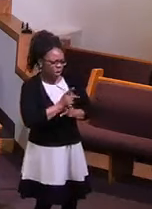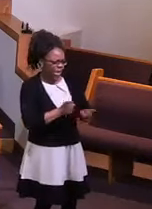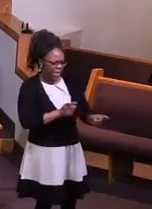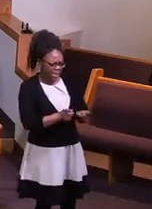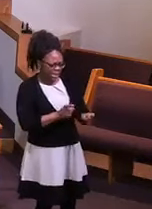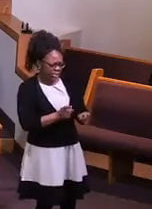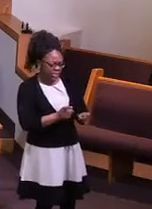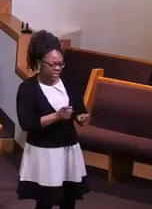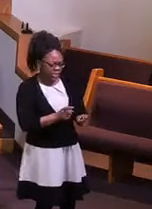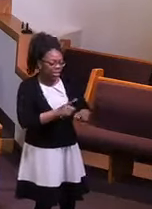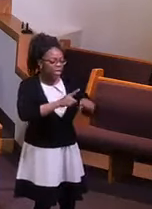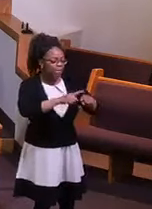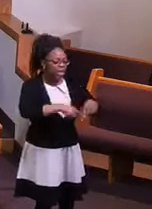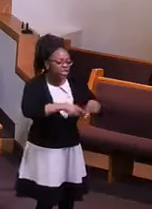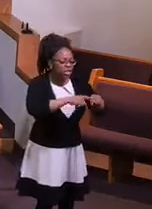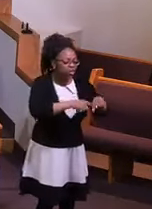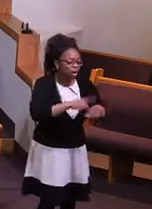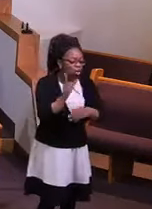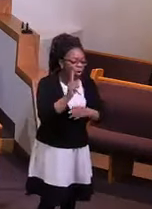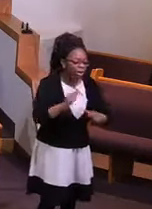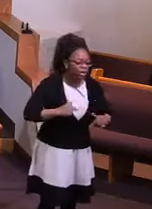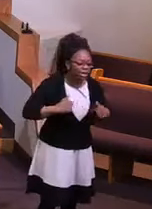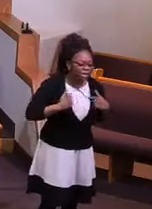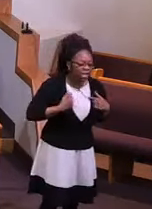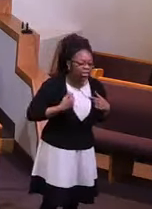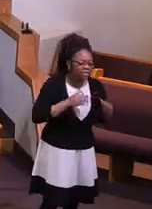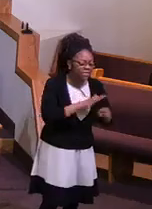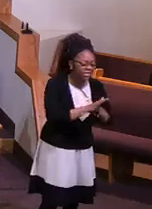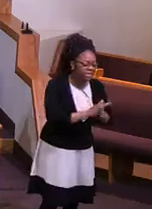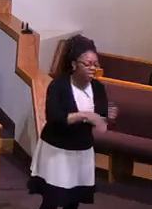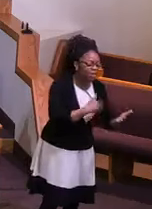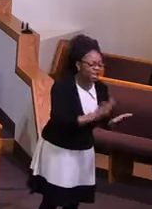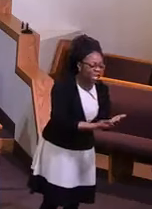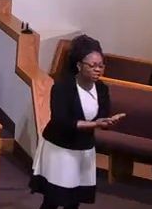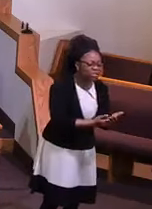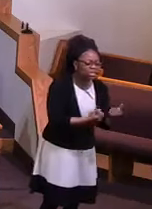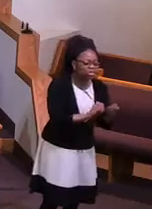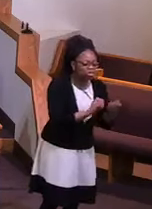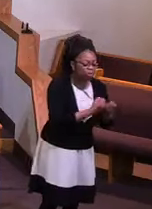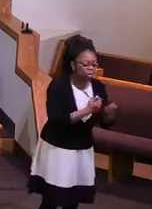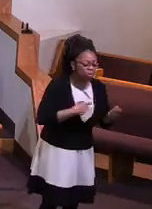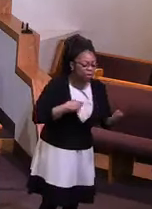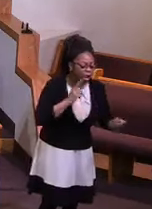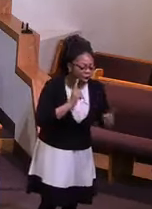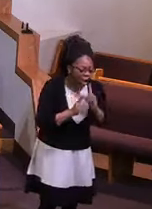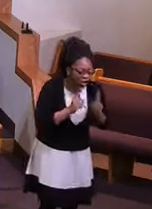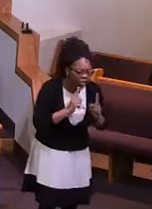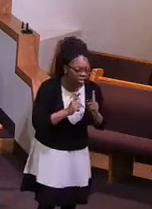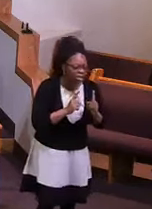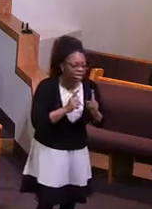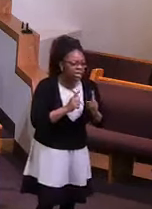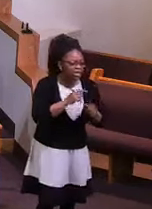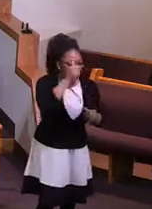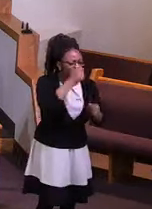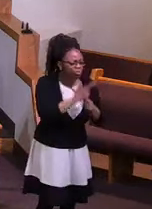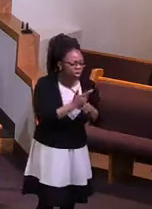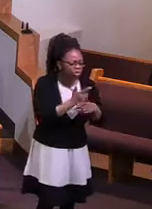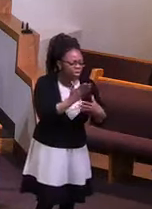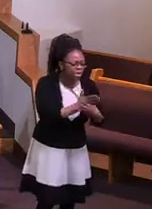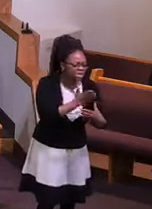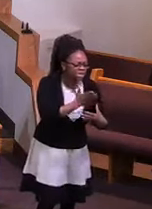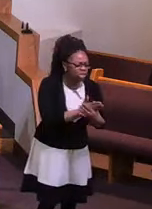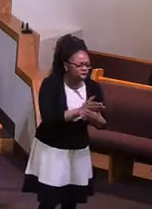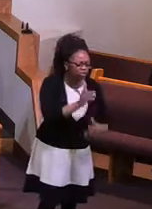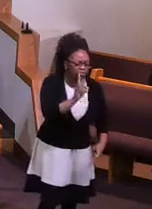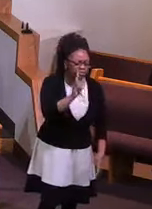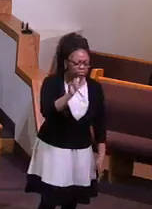brother lived is enough evidence to support my argument that this brother here is disturbed. Disturbed is